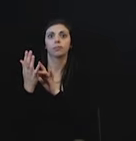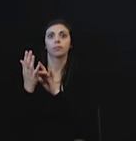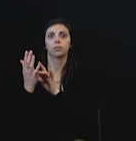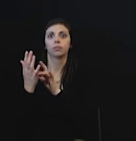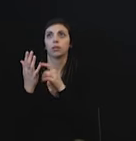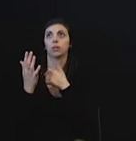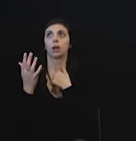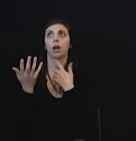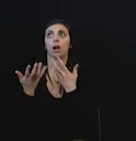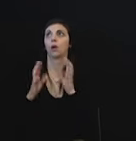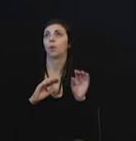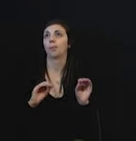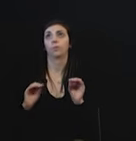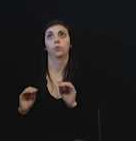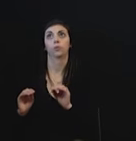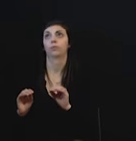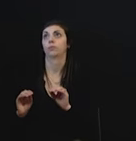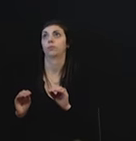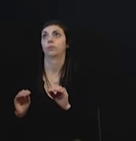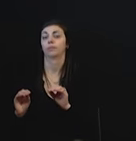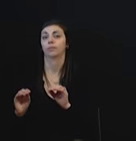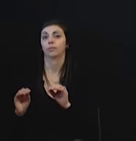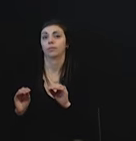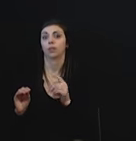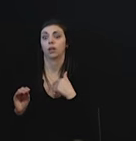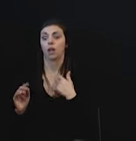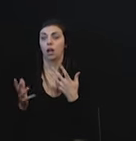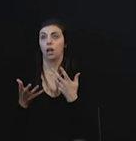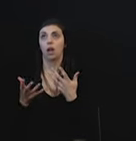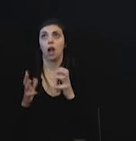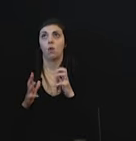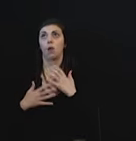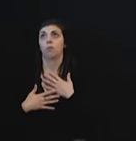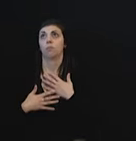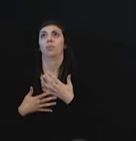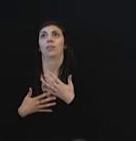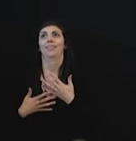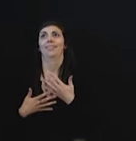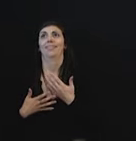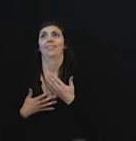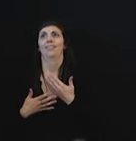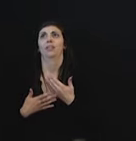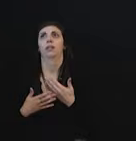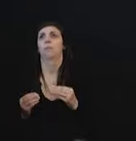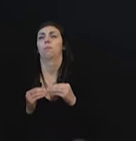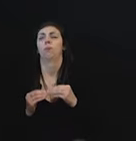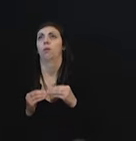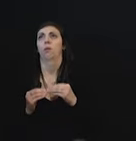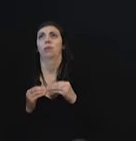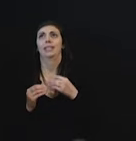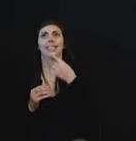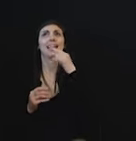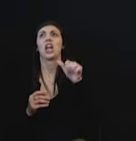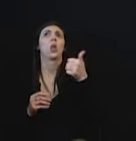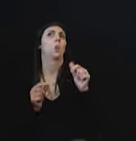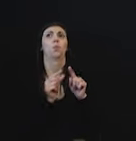I don't want to move. I don't want to take another breath. I don't want to say another word